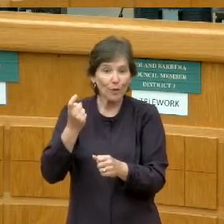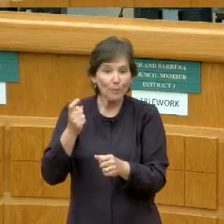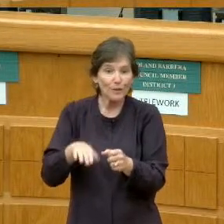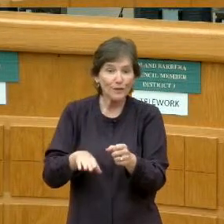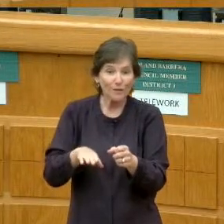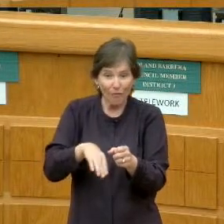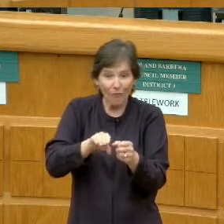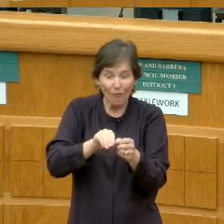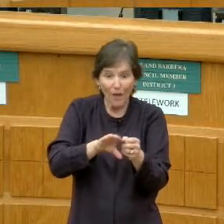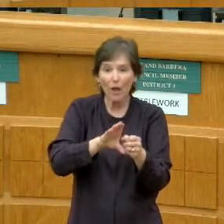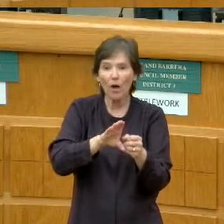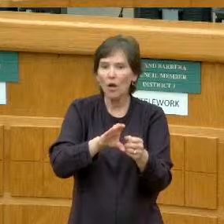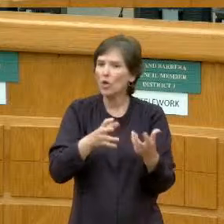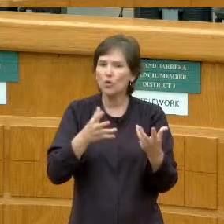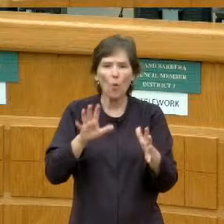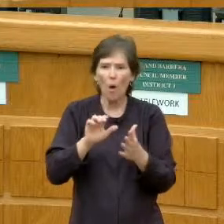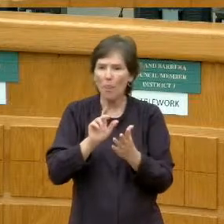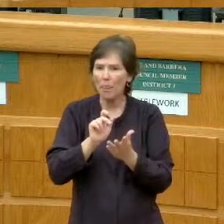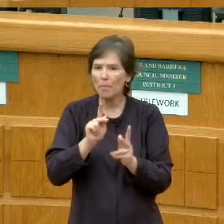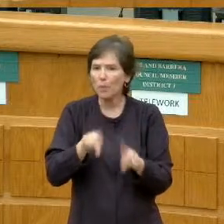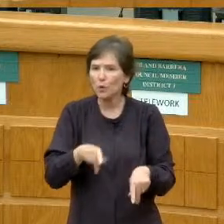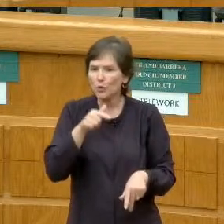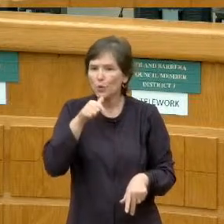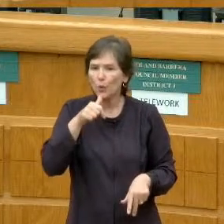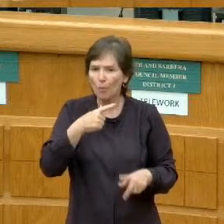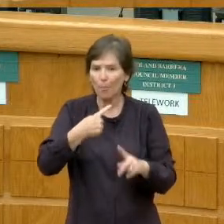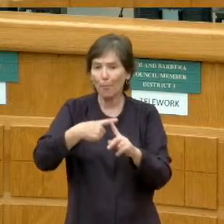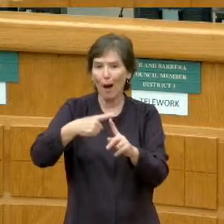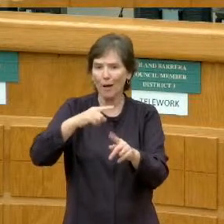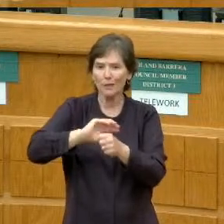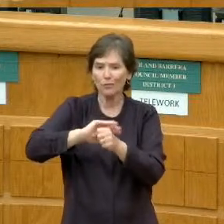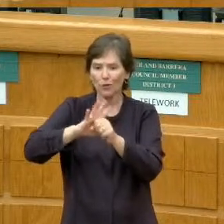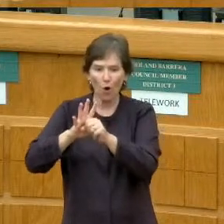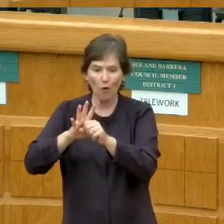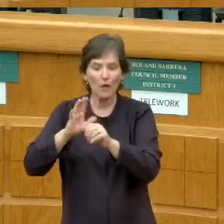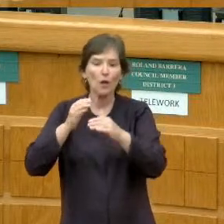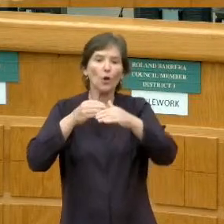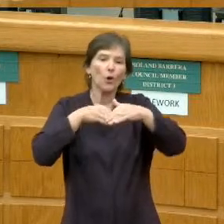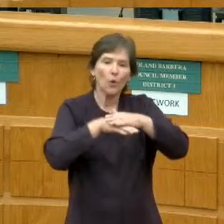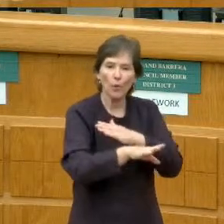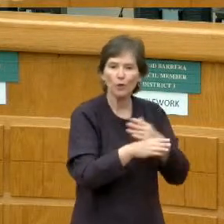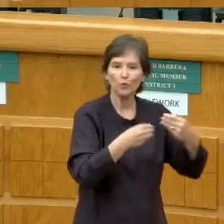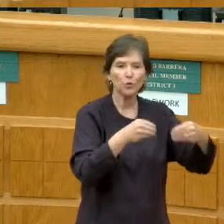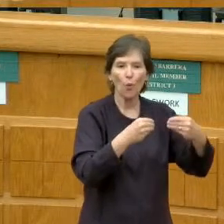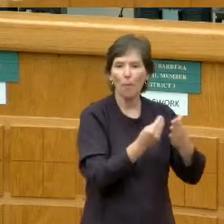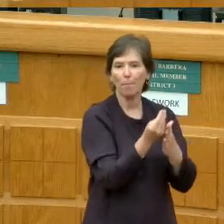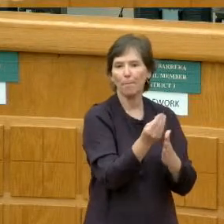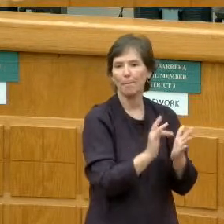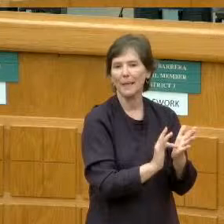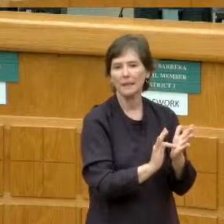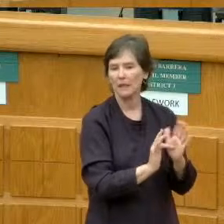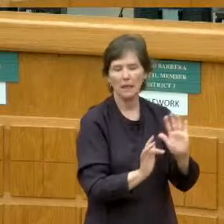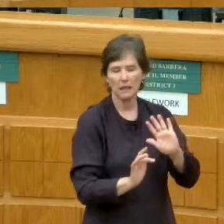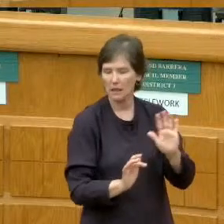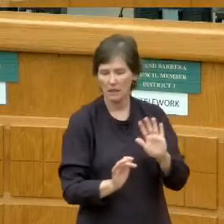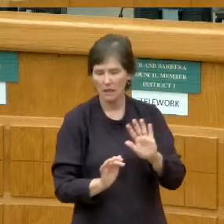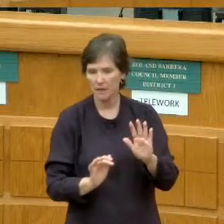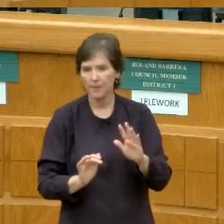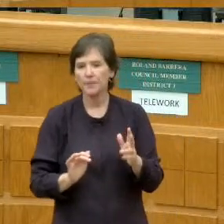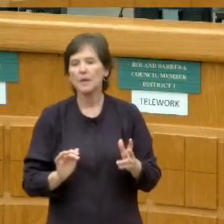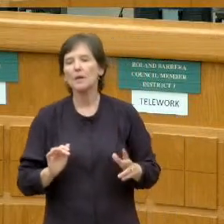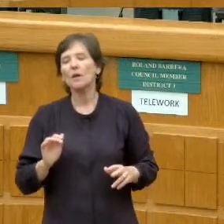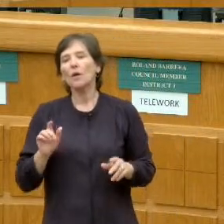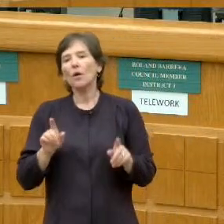say, staff to help us fill those prescriptions, because we don't want the COVID-19 patient going to the pharmacy, and we'll